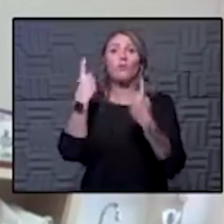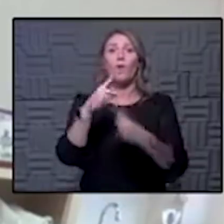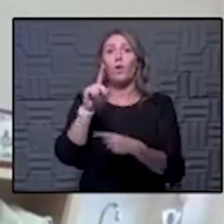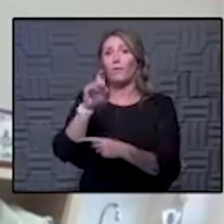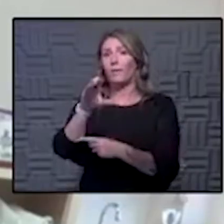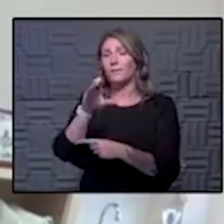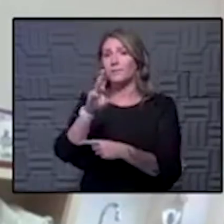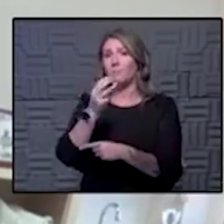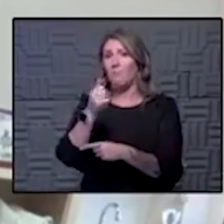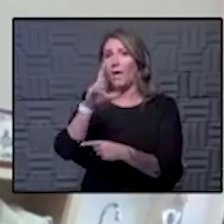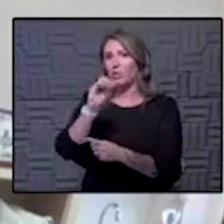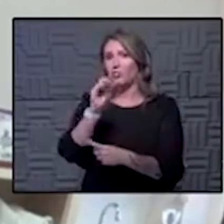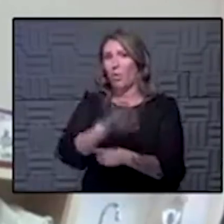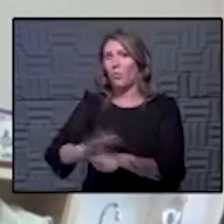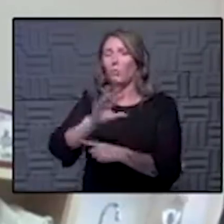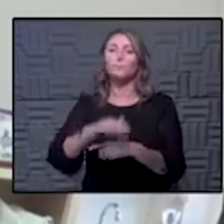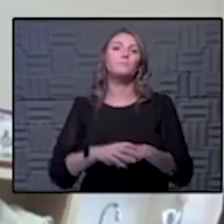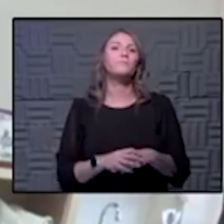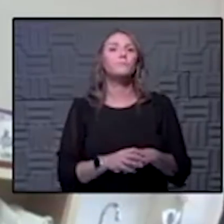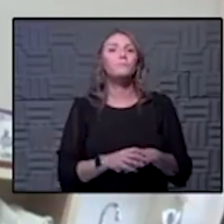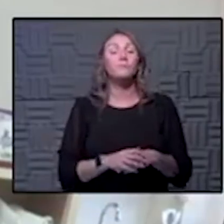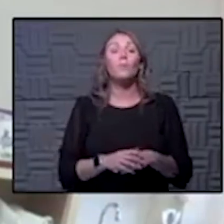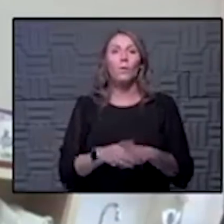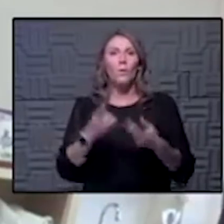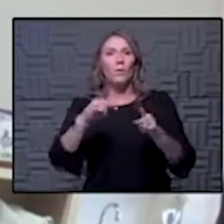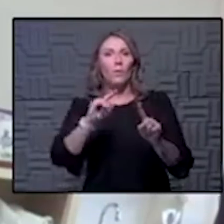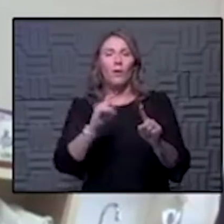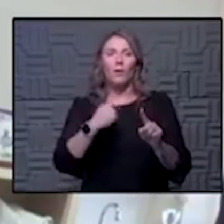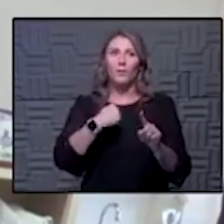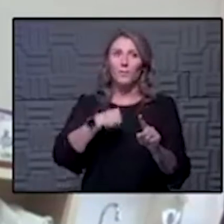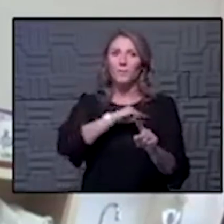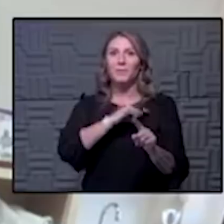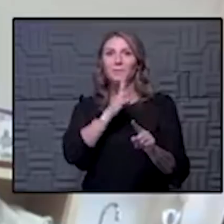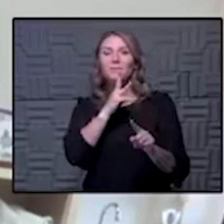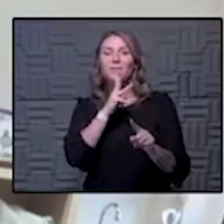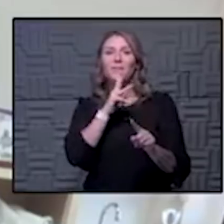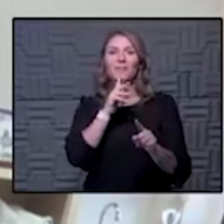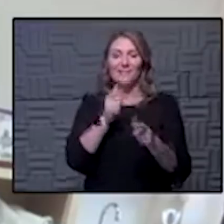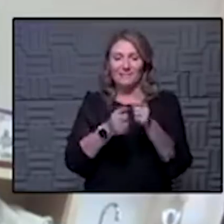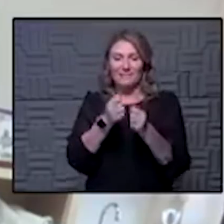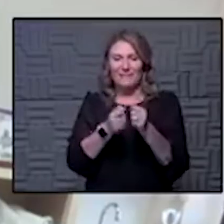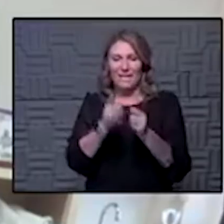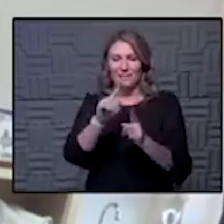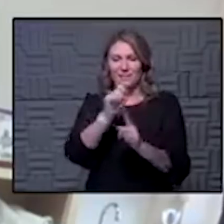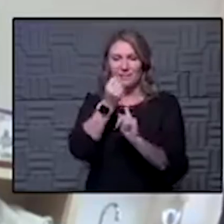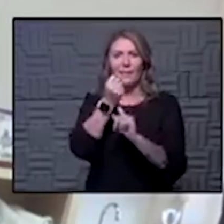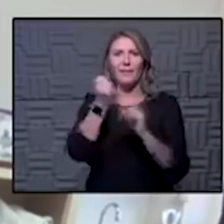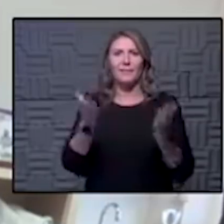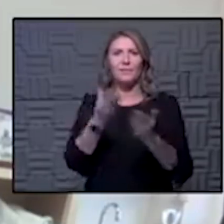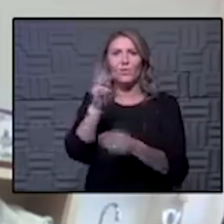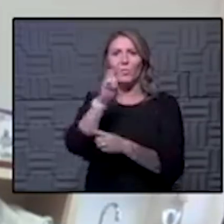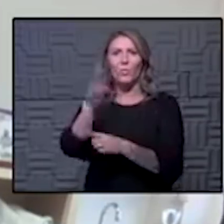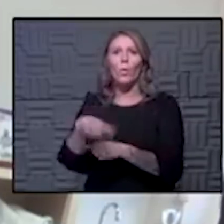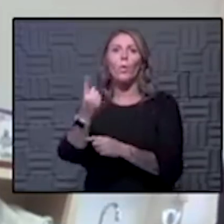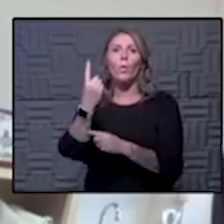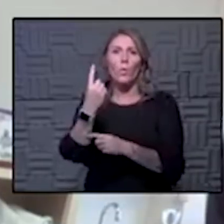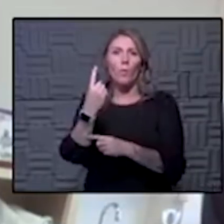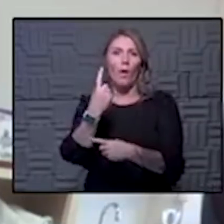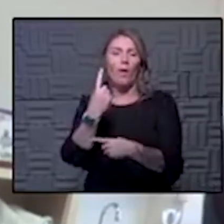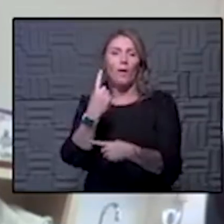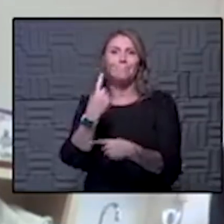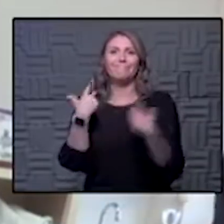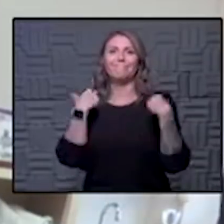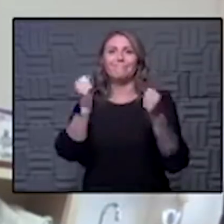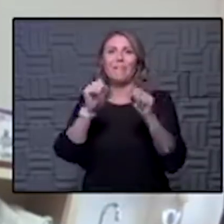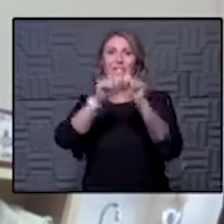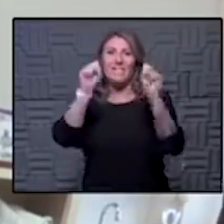Metro. While you were talking, I just got a text on the case here in Wichita. One of our health systems has